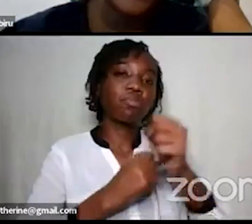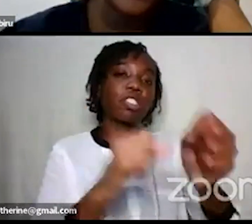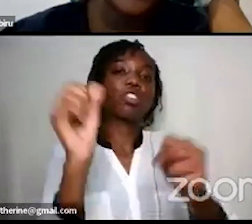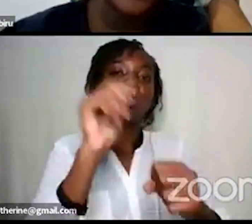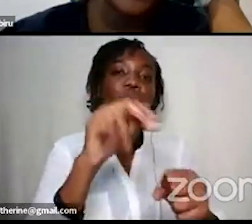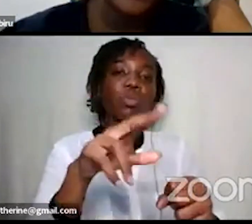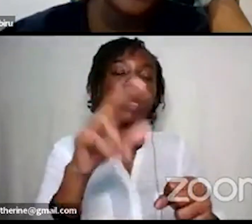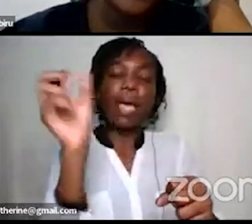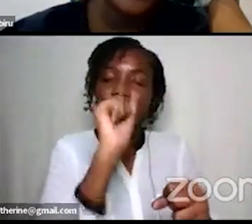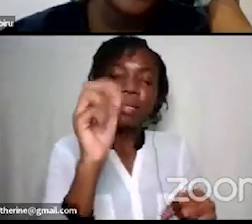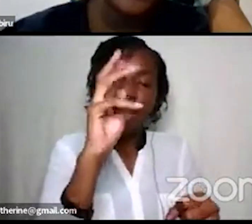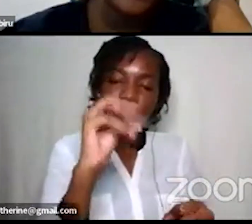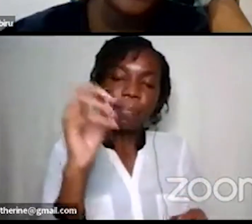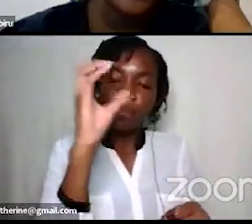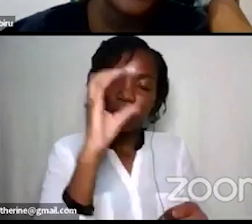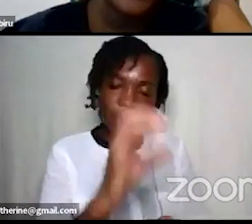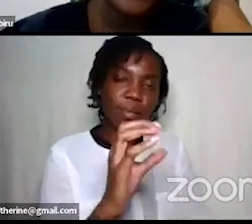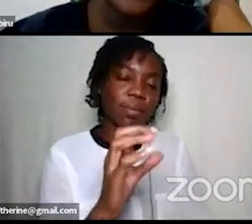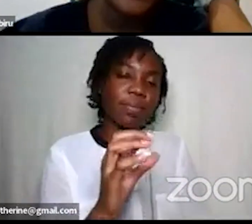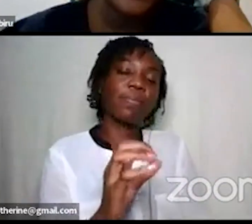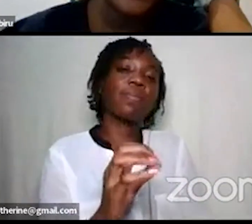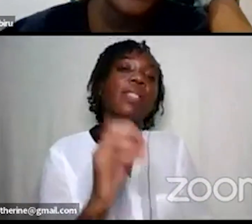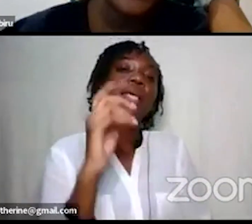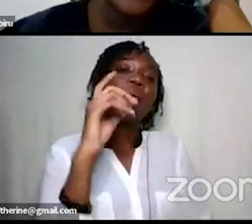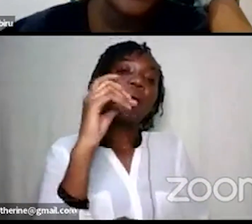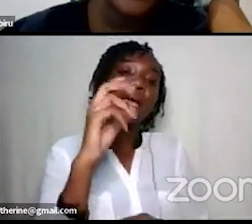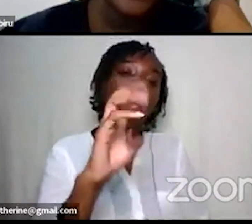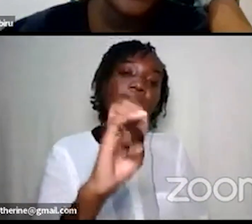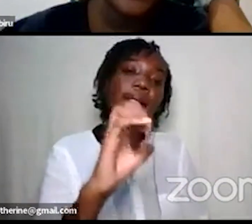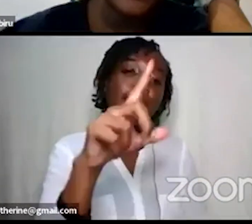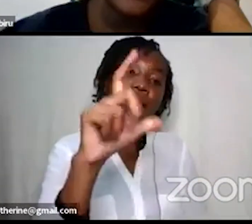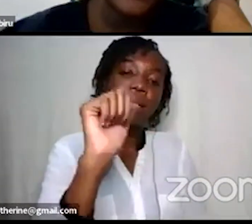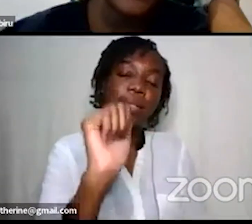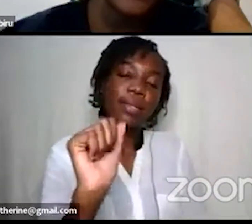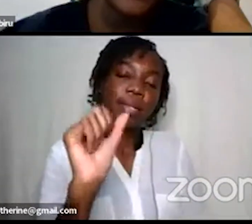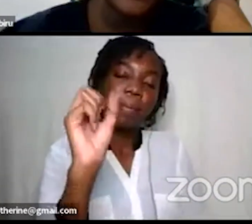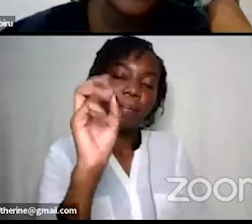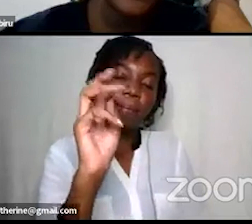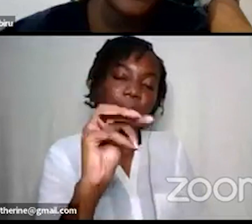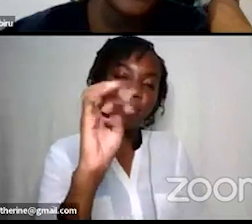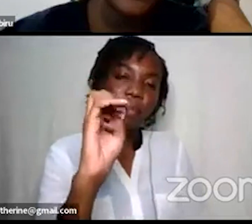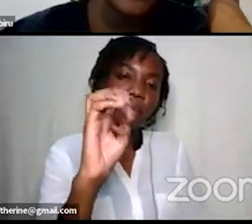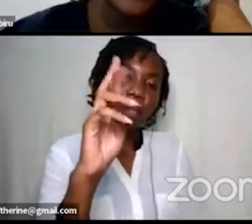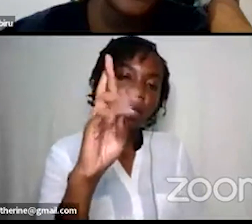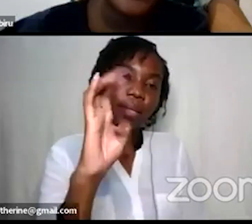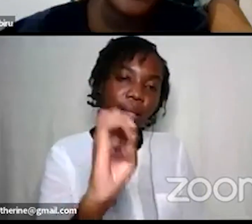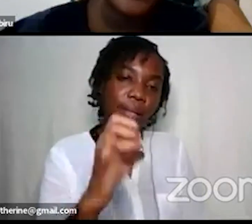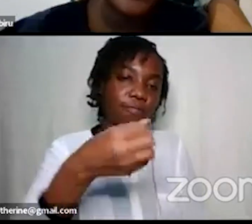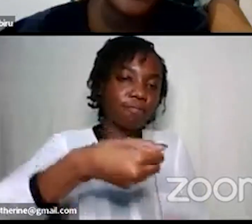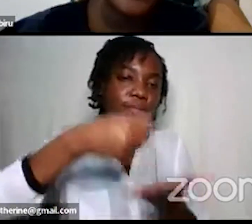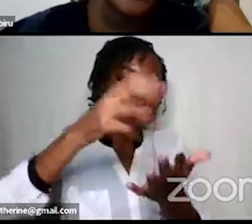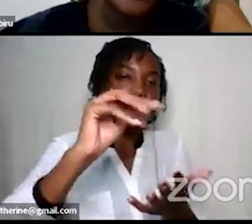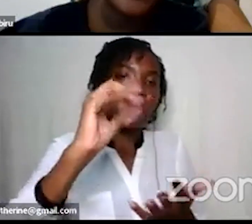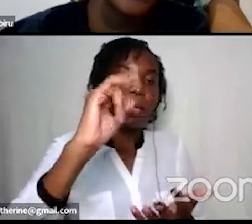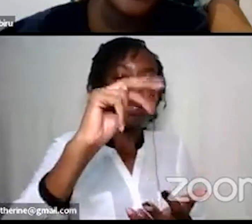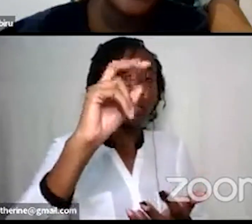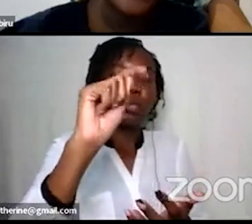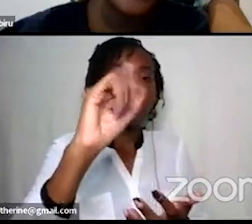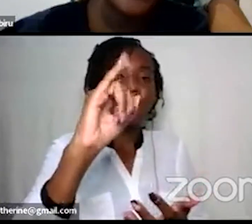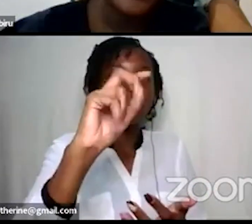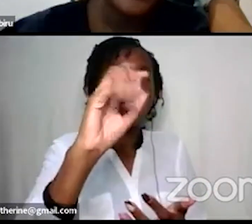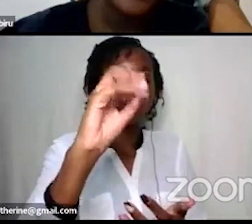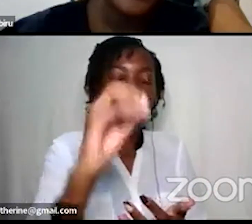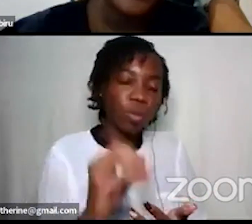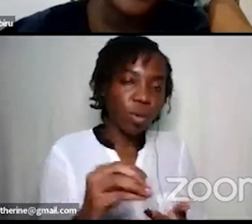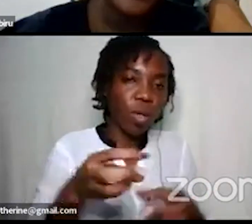Center, Elsa Mea, Steadfast Quality Solutions, Kaplamin Tito, Purpose, Pathway Solutions,